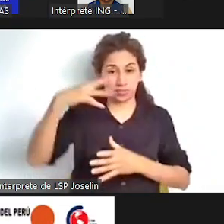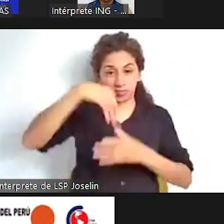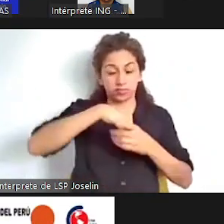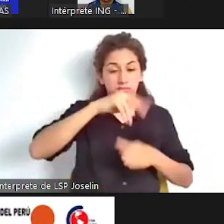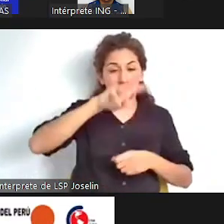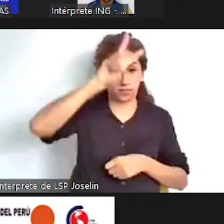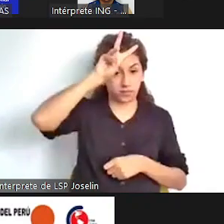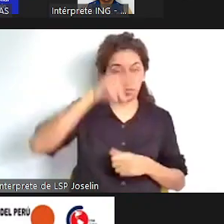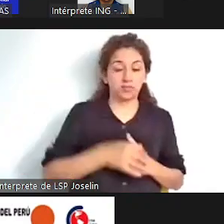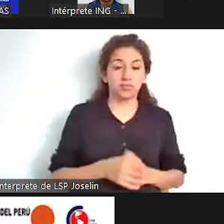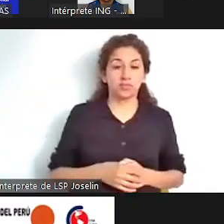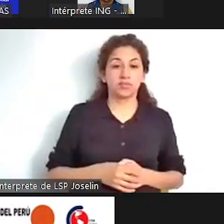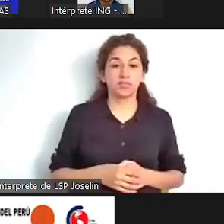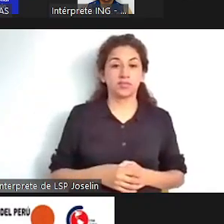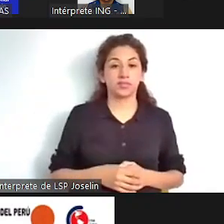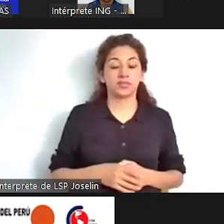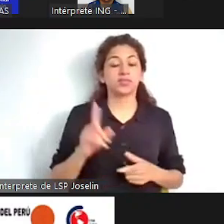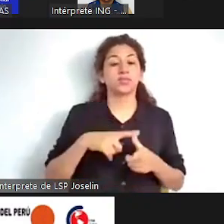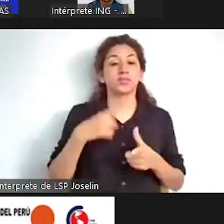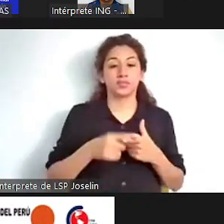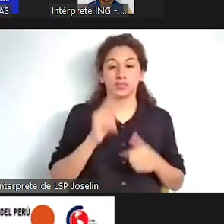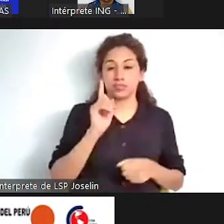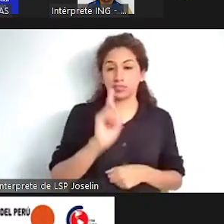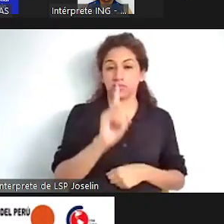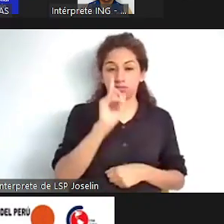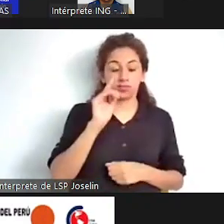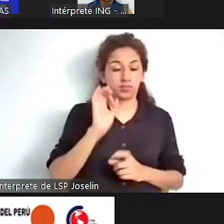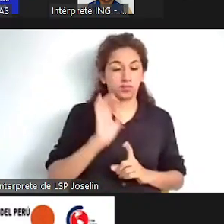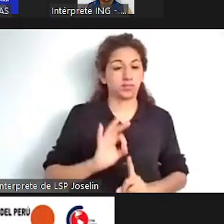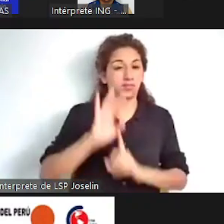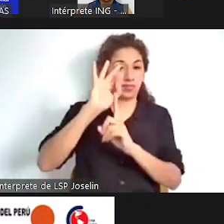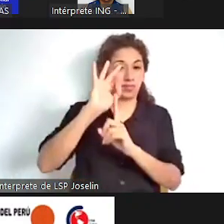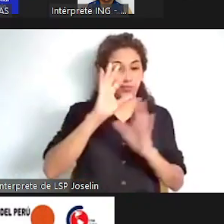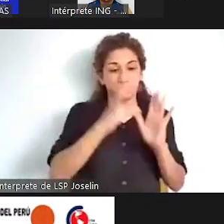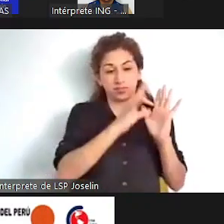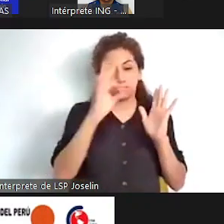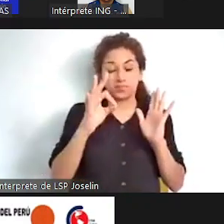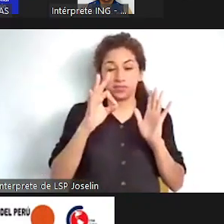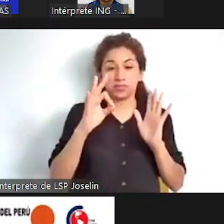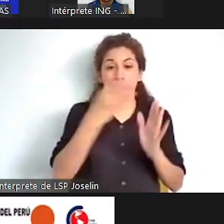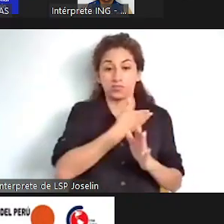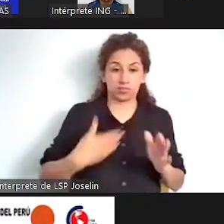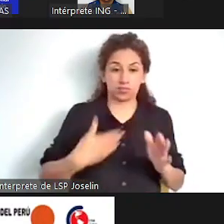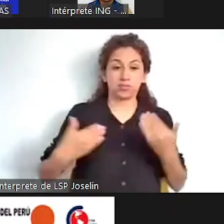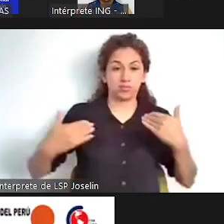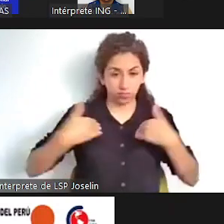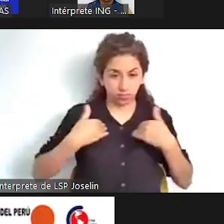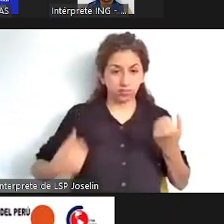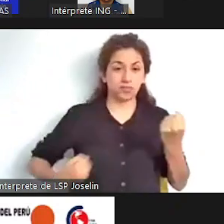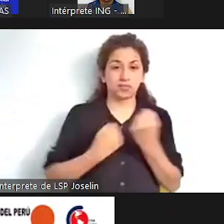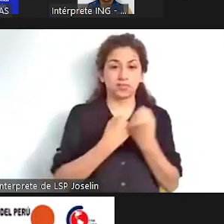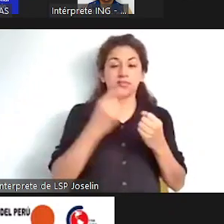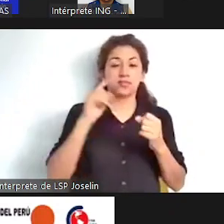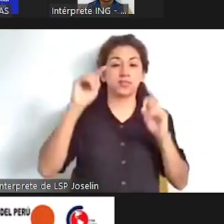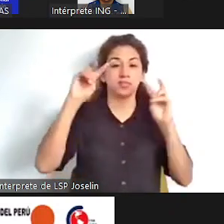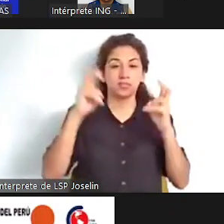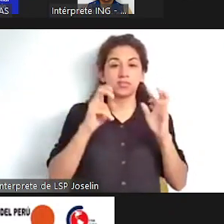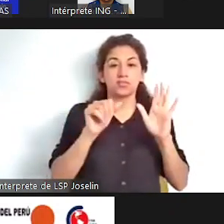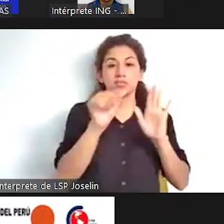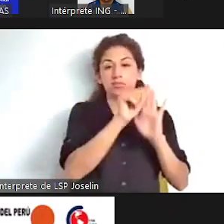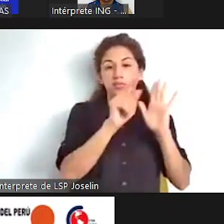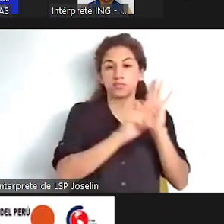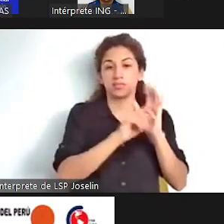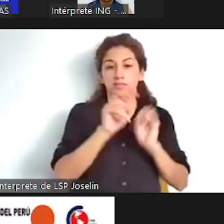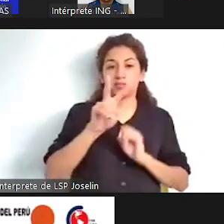laws or rights improve one of the main conditions that the state needs to guarantee is